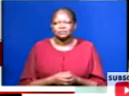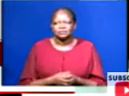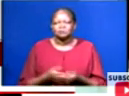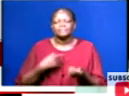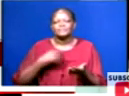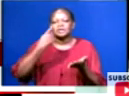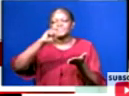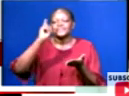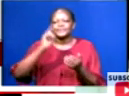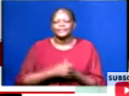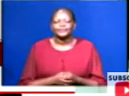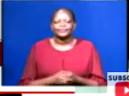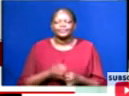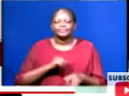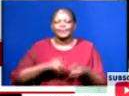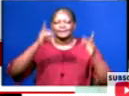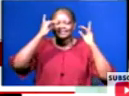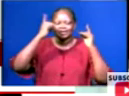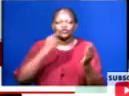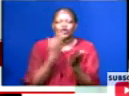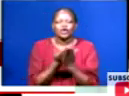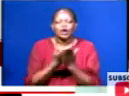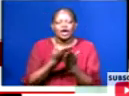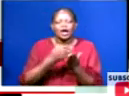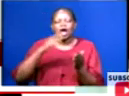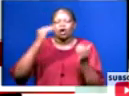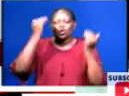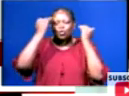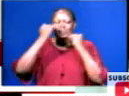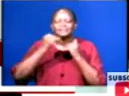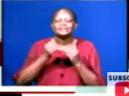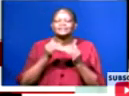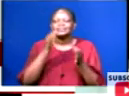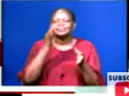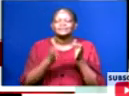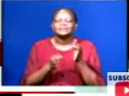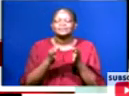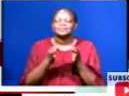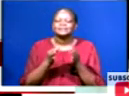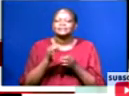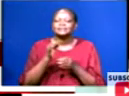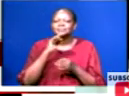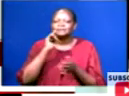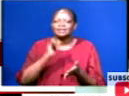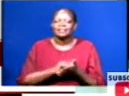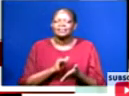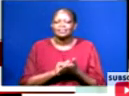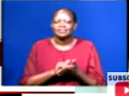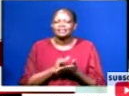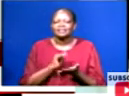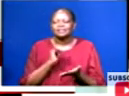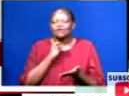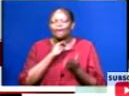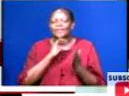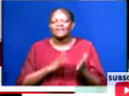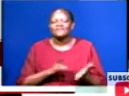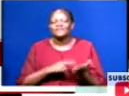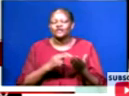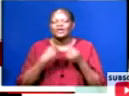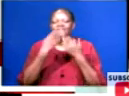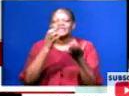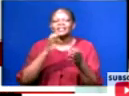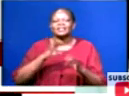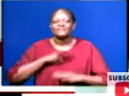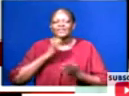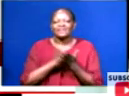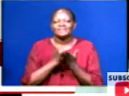upheld. While ruling on the petition, High Court Judge Justice John Nyabuto said the complaint failed to present sufficient evidence